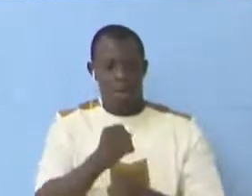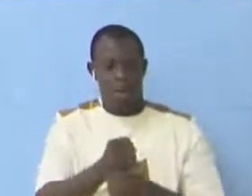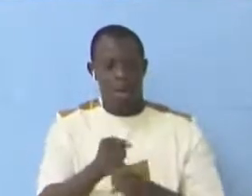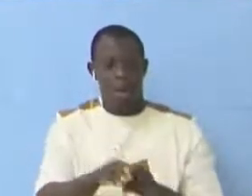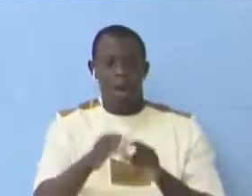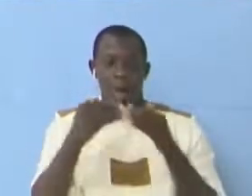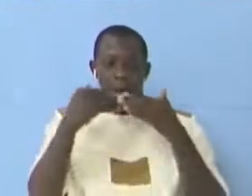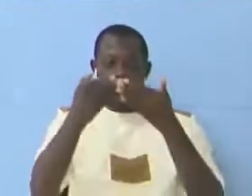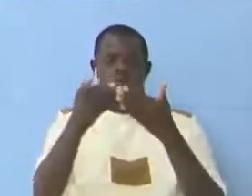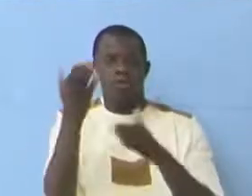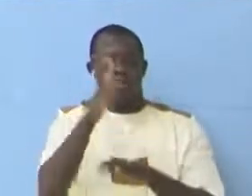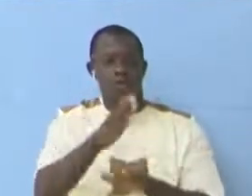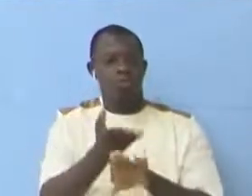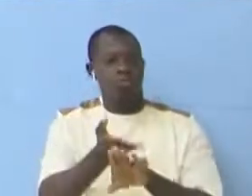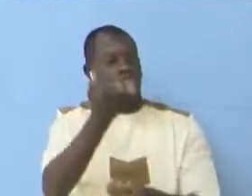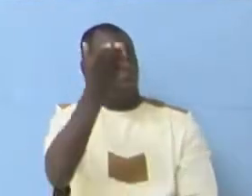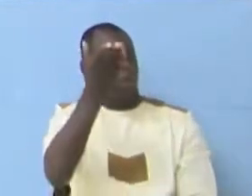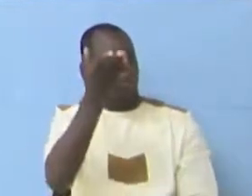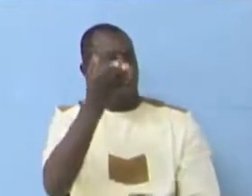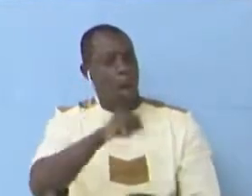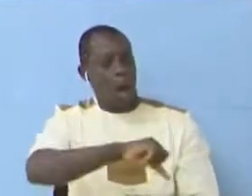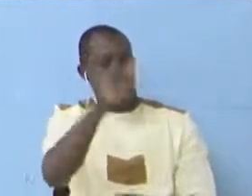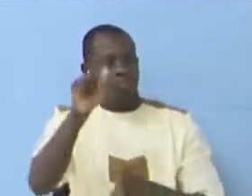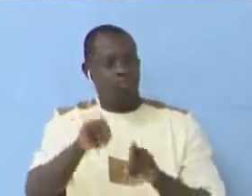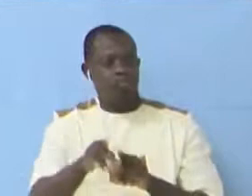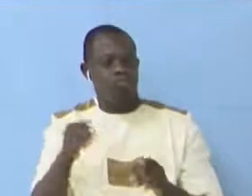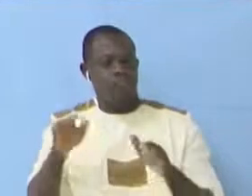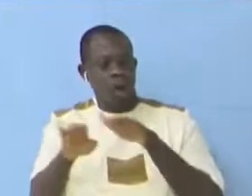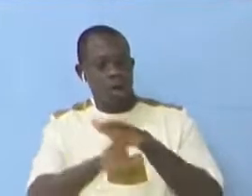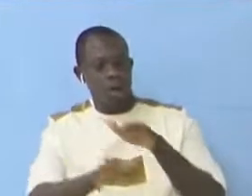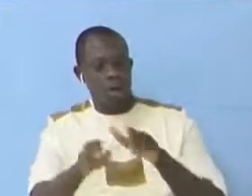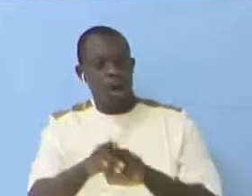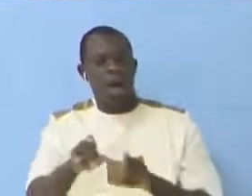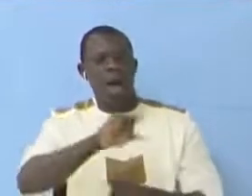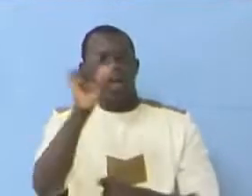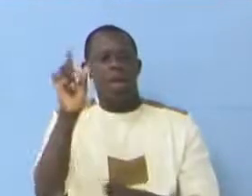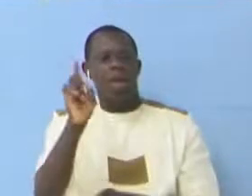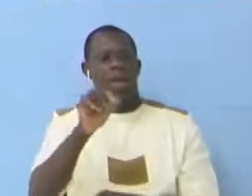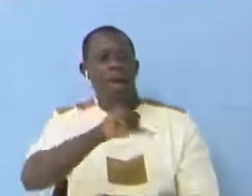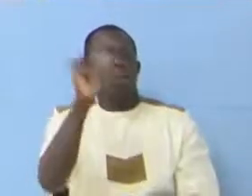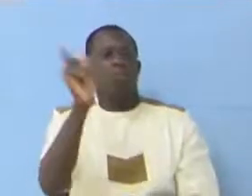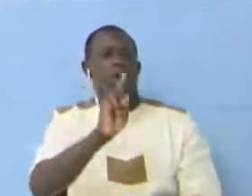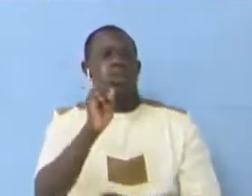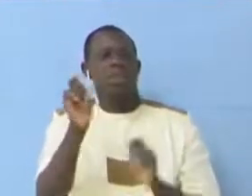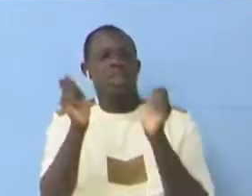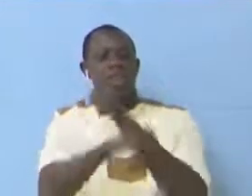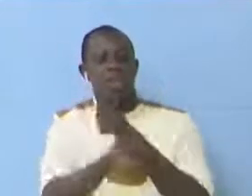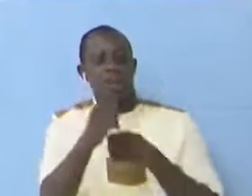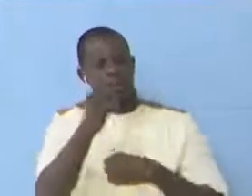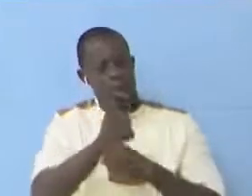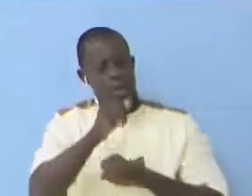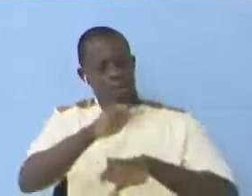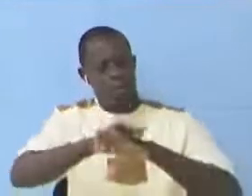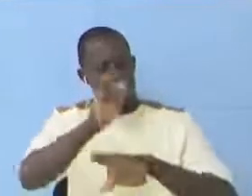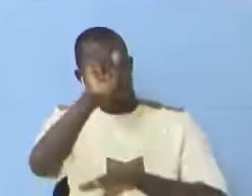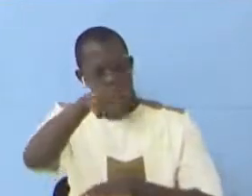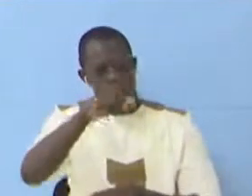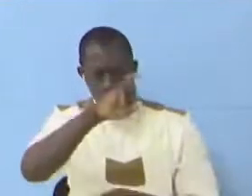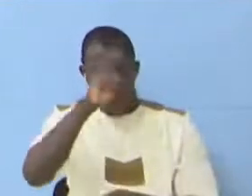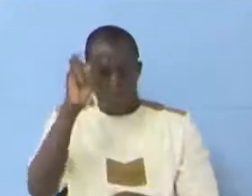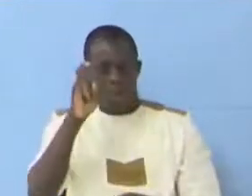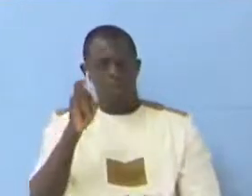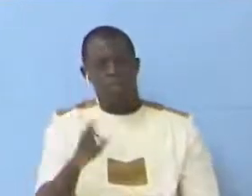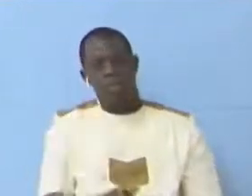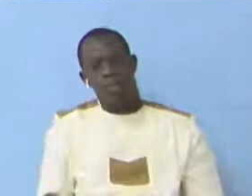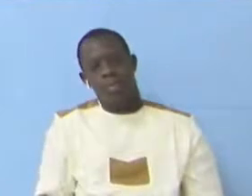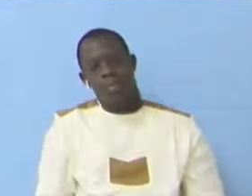coming from the top to the bottom and its impact on your work. Kaddu gogu nga wax na lu am solo la mën nga ko gëna yaatal bu fekkee